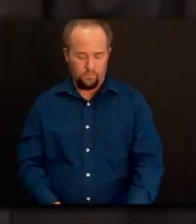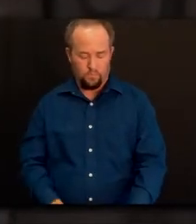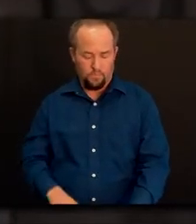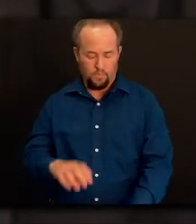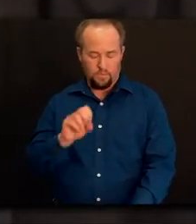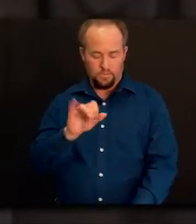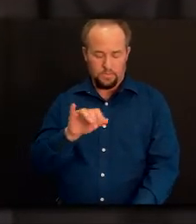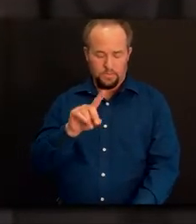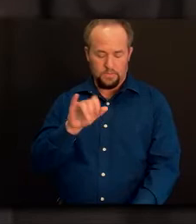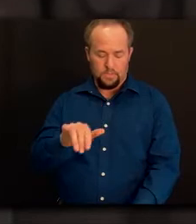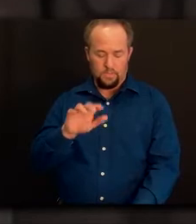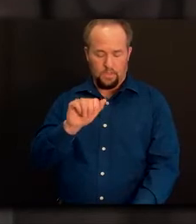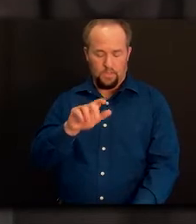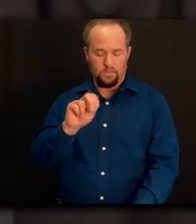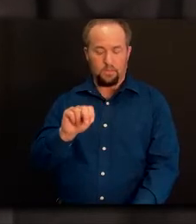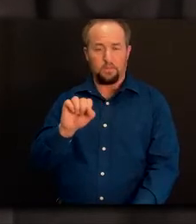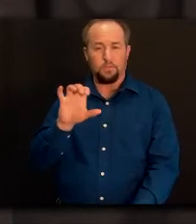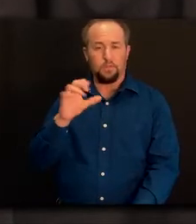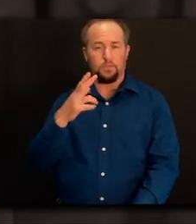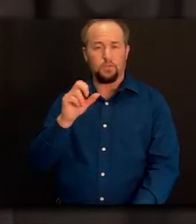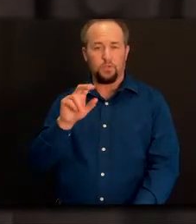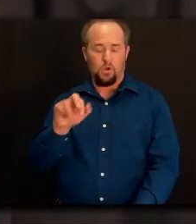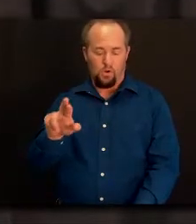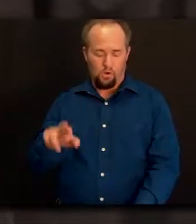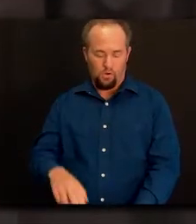Sydney Allison Schnarr.